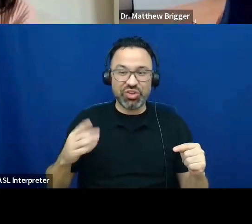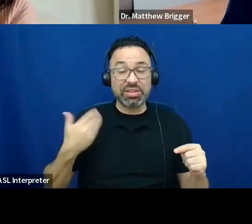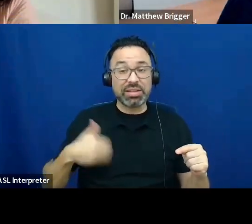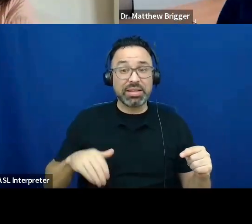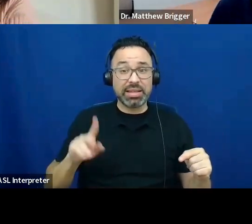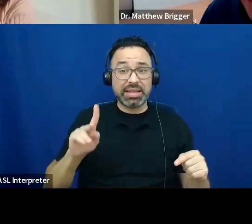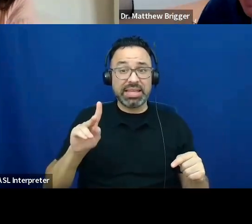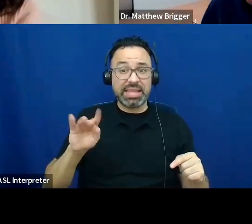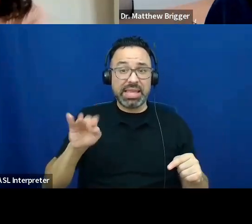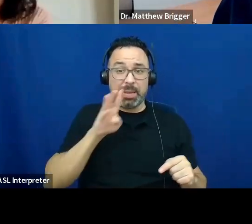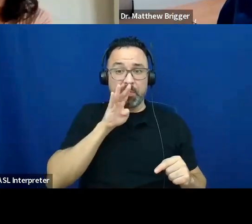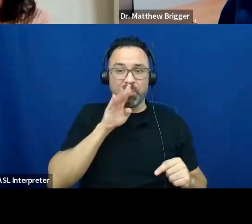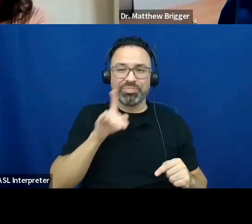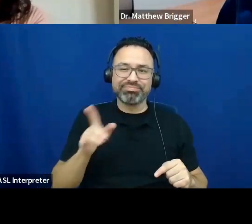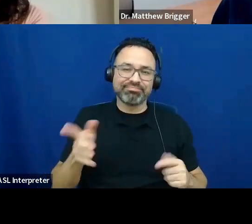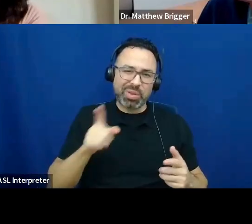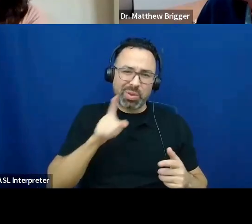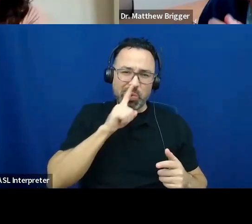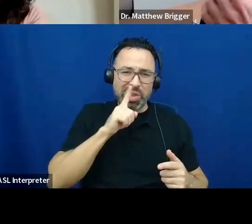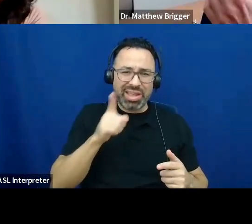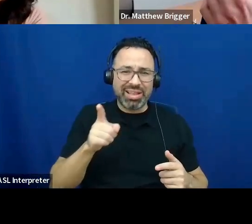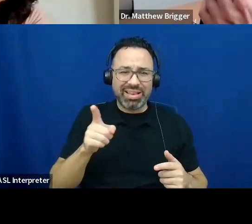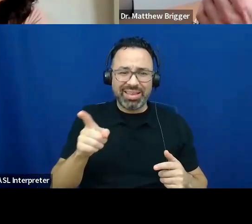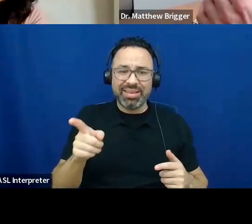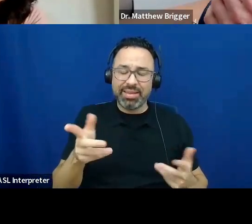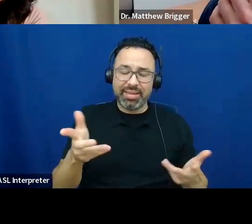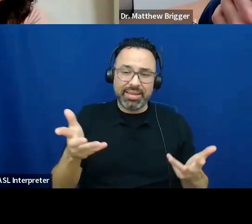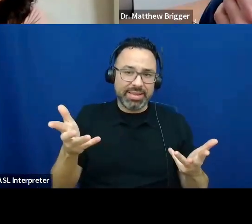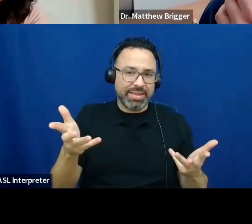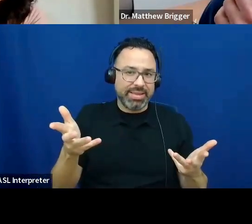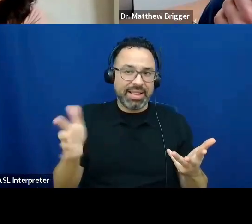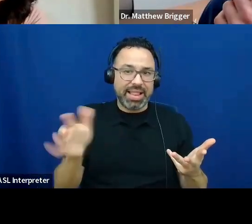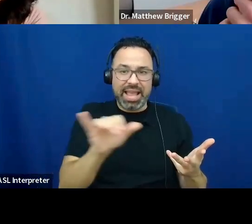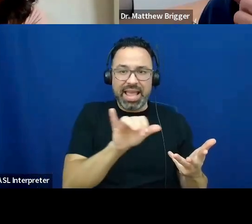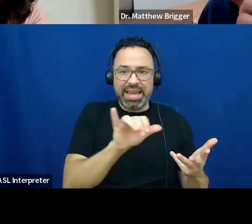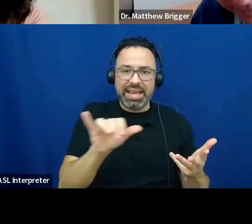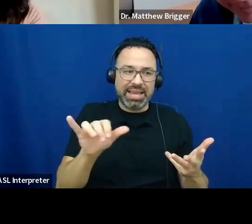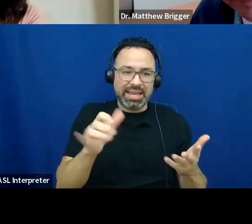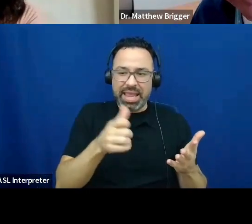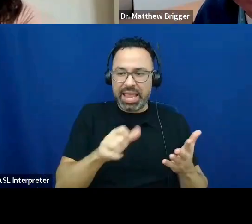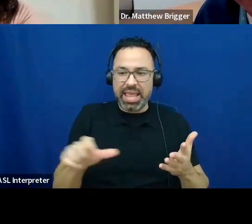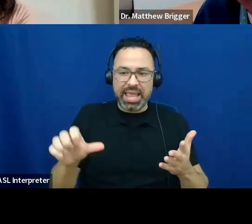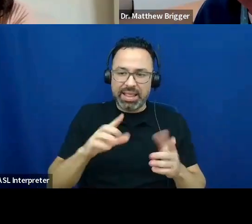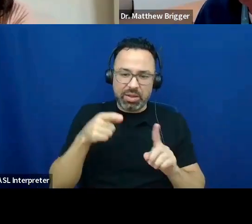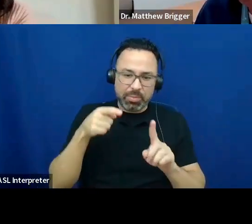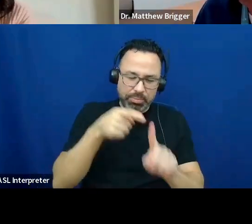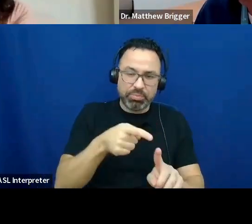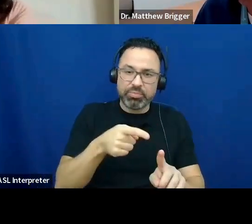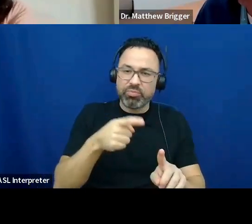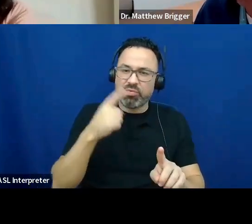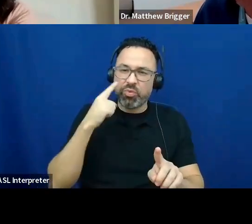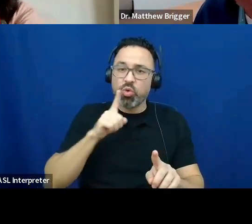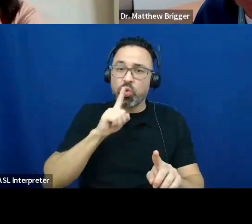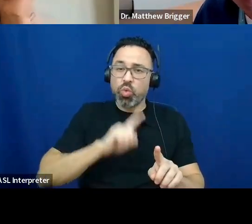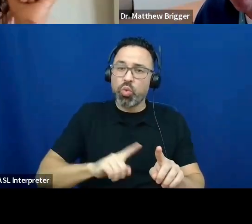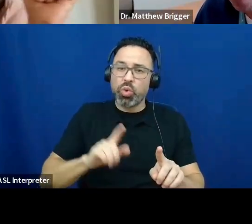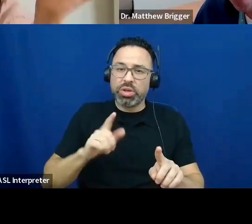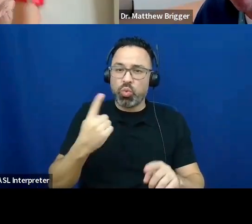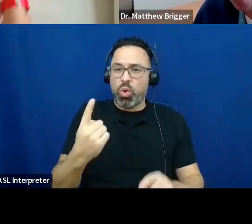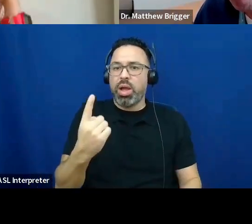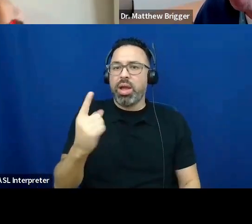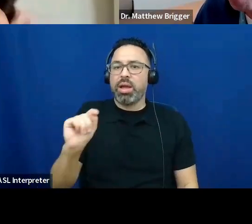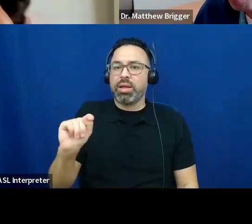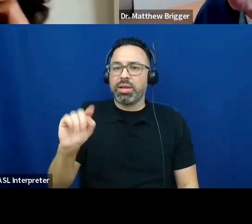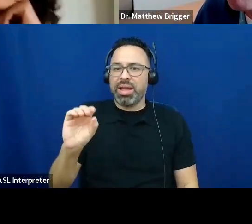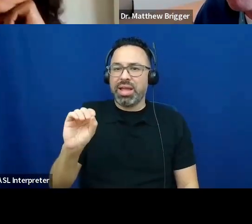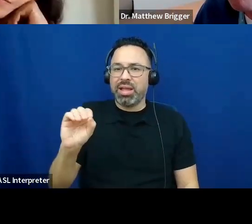it is like anything that we would use to target swallowing. It is one tool that some people and